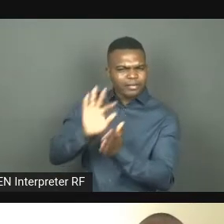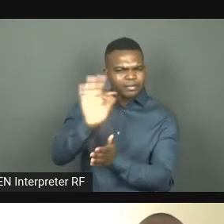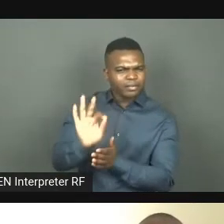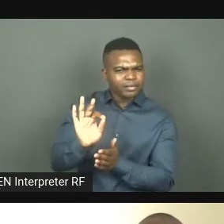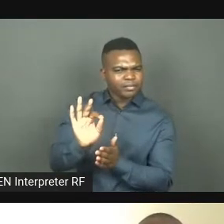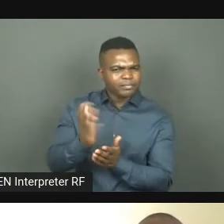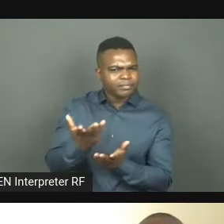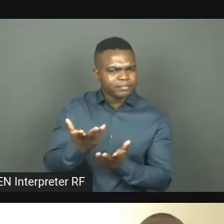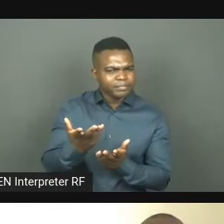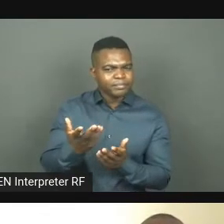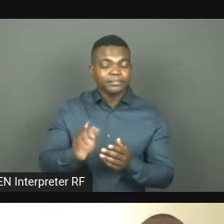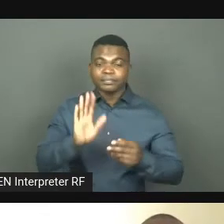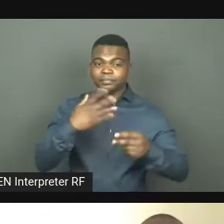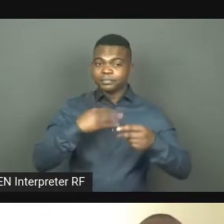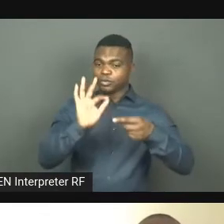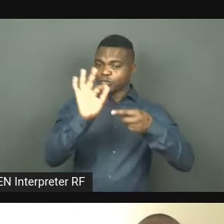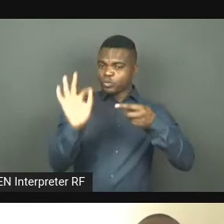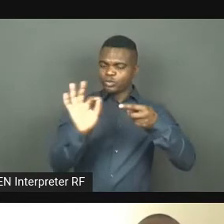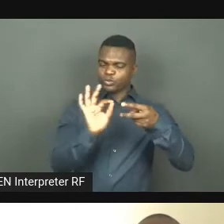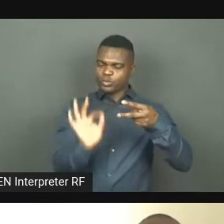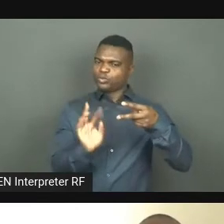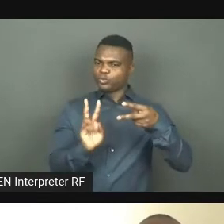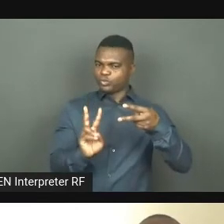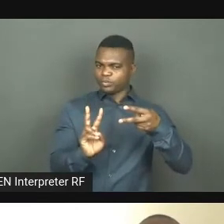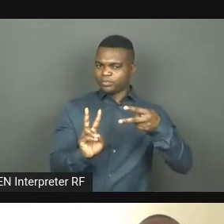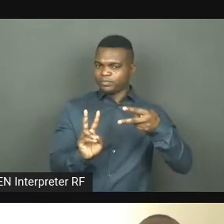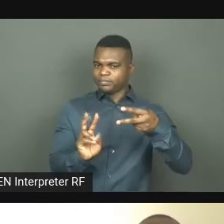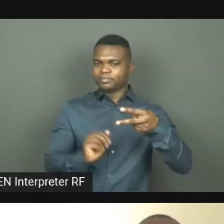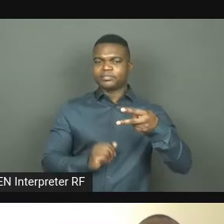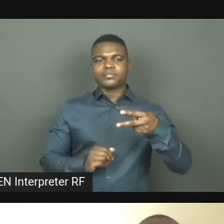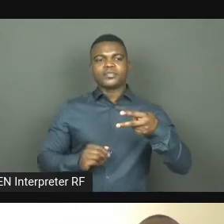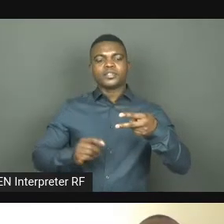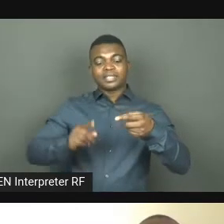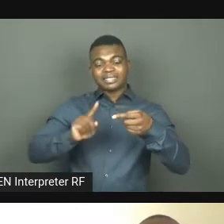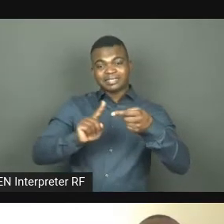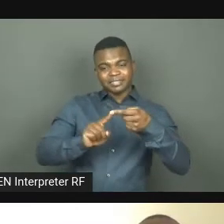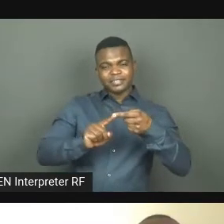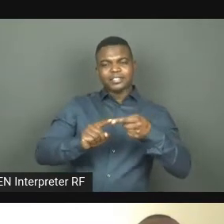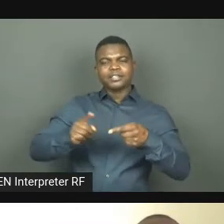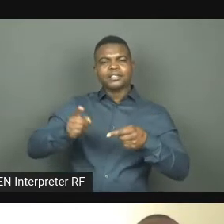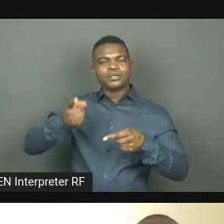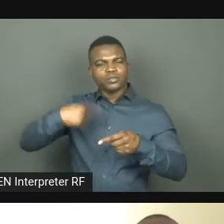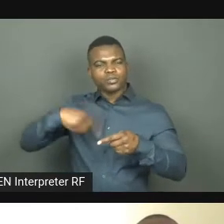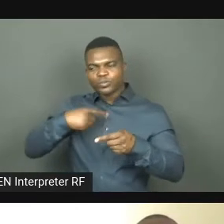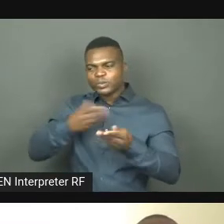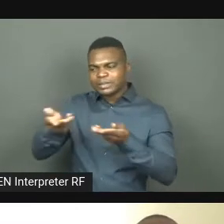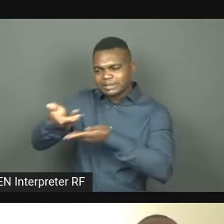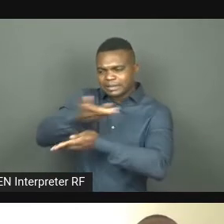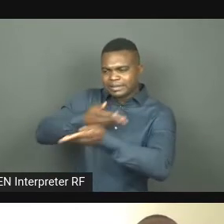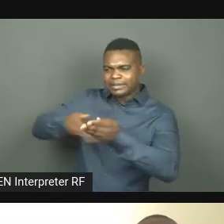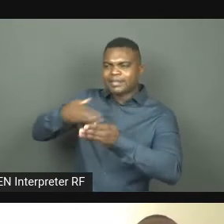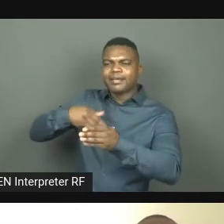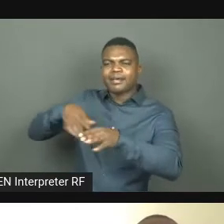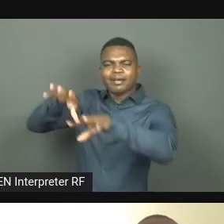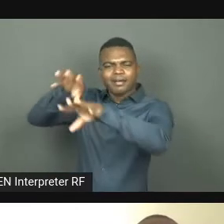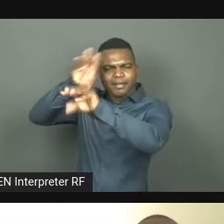I think for me, one of the things I'm taking away from the presentations of the other panelists for this session is a reminder